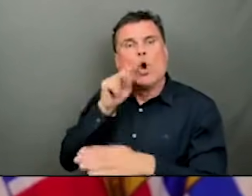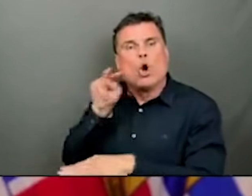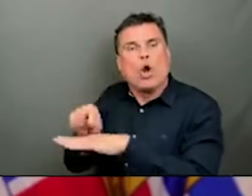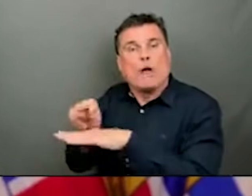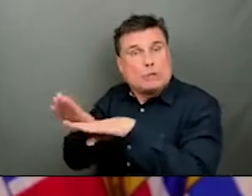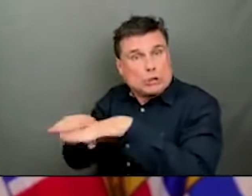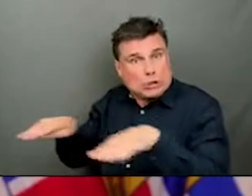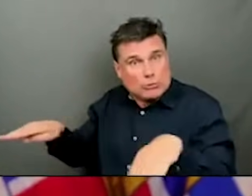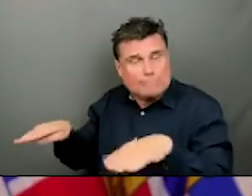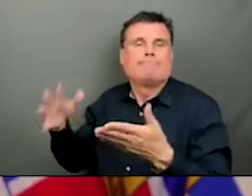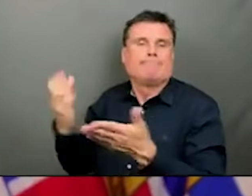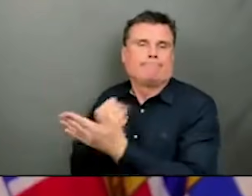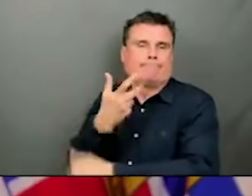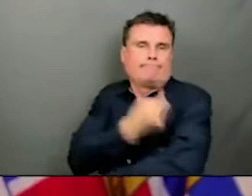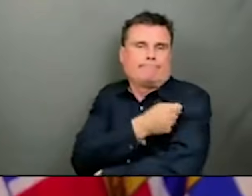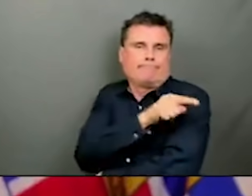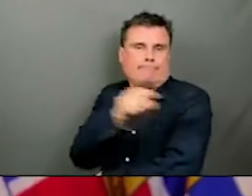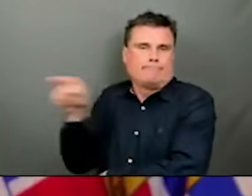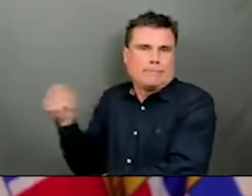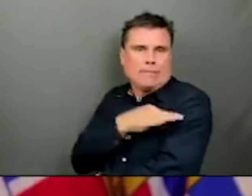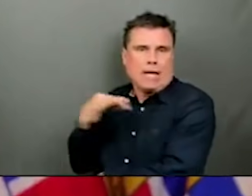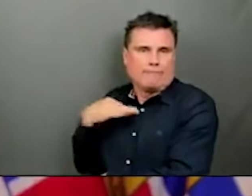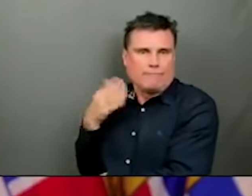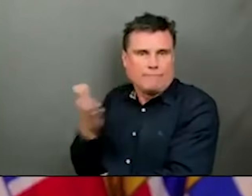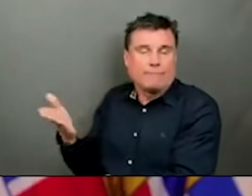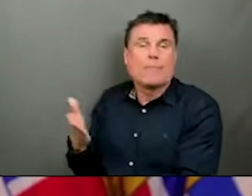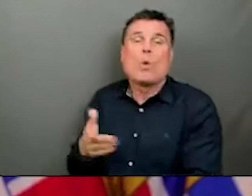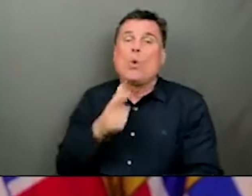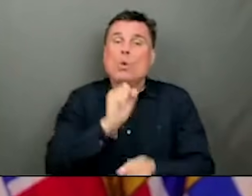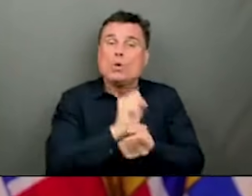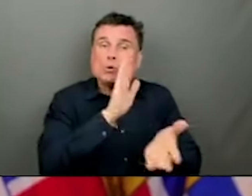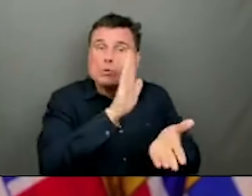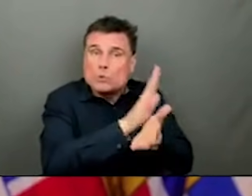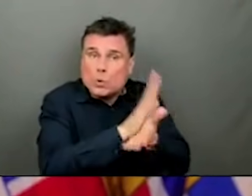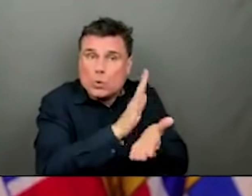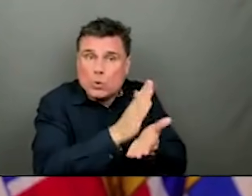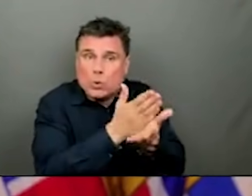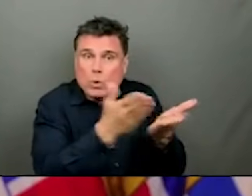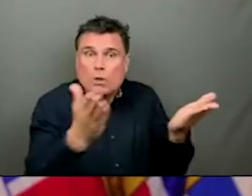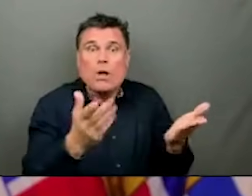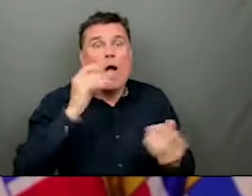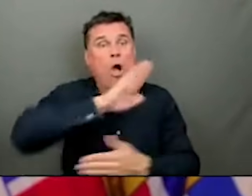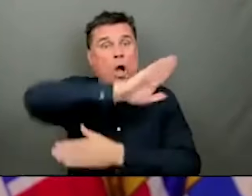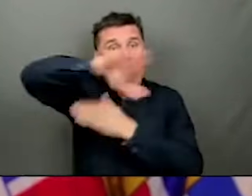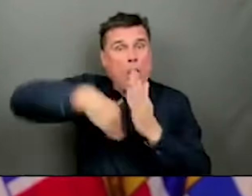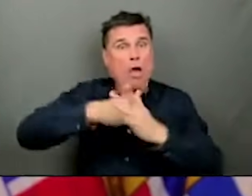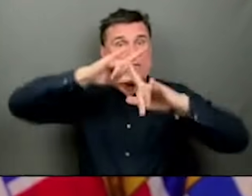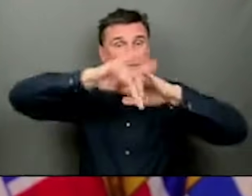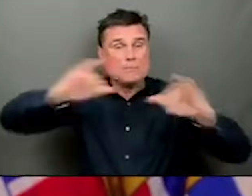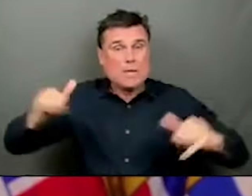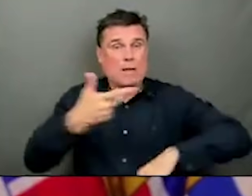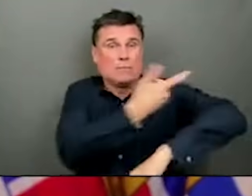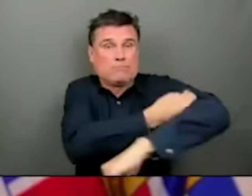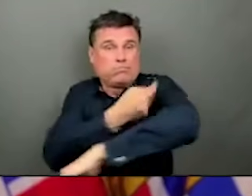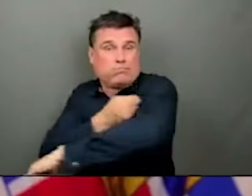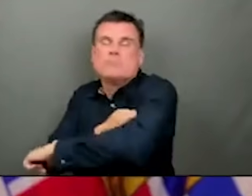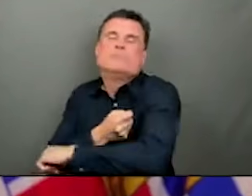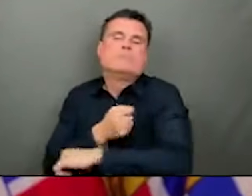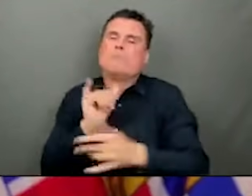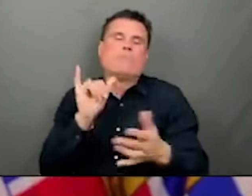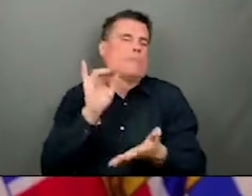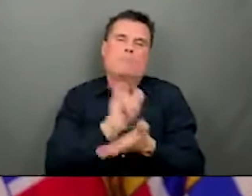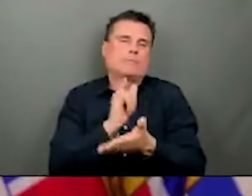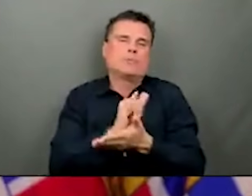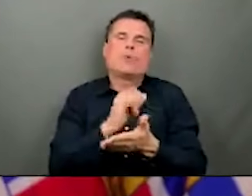communities. So, for example, Surrey got immunized, the fire services, the school staff in Surrey, childcare in Surrey